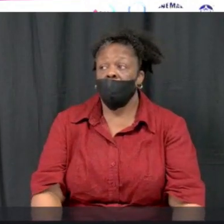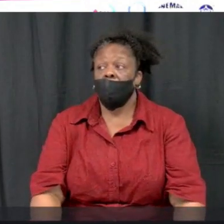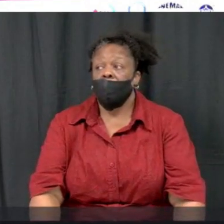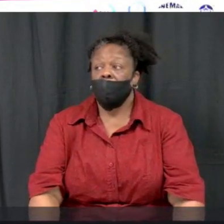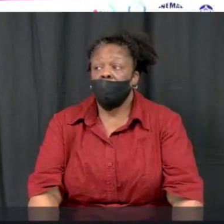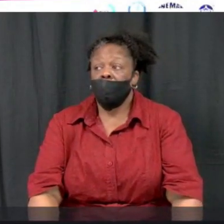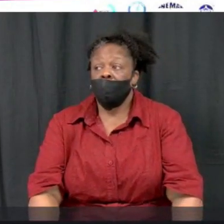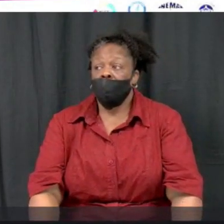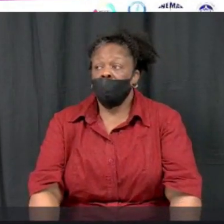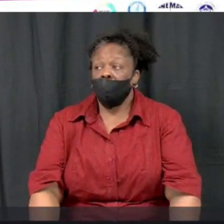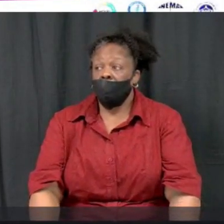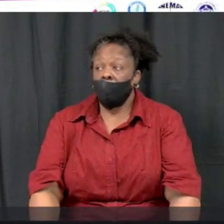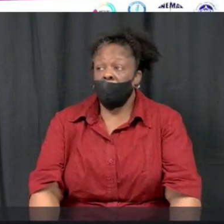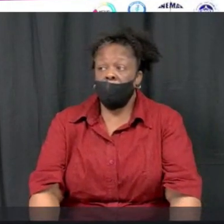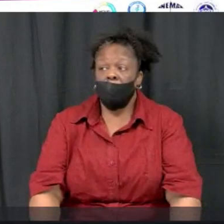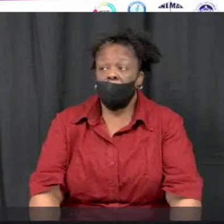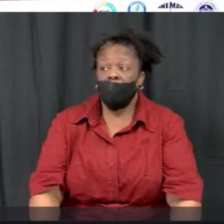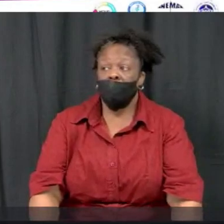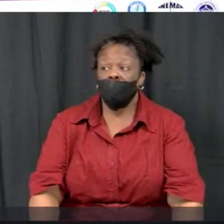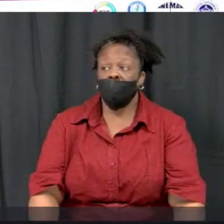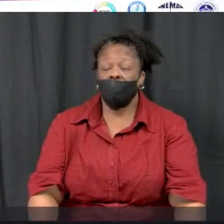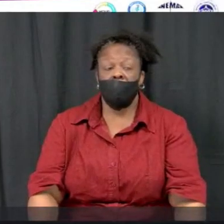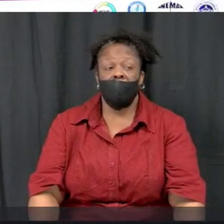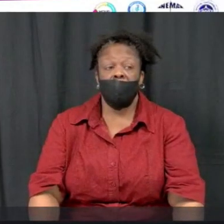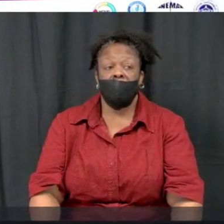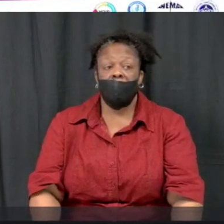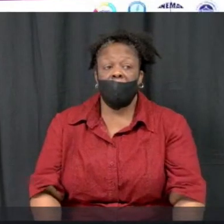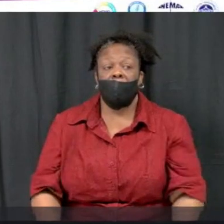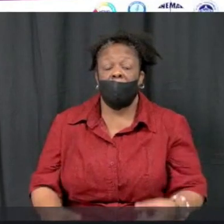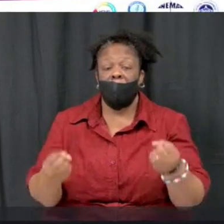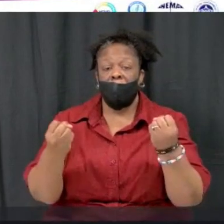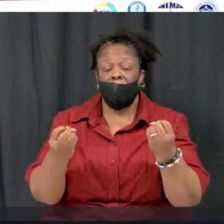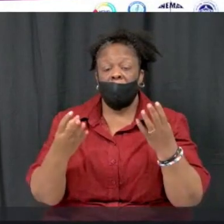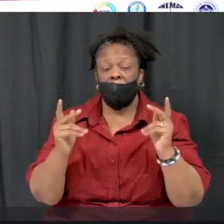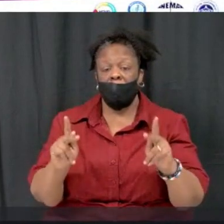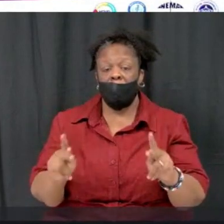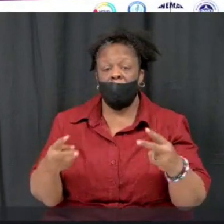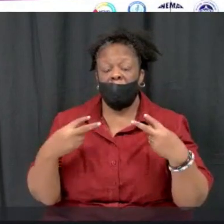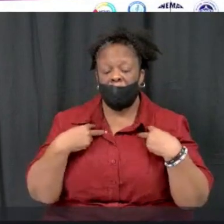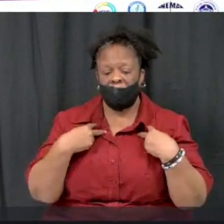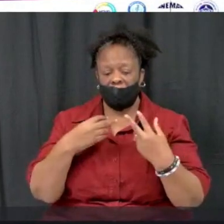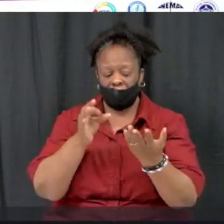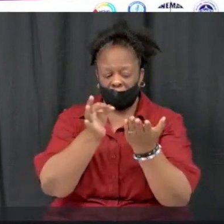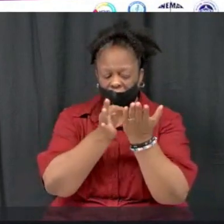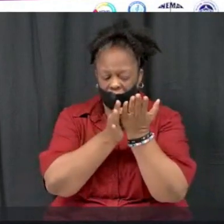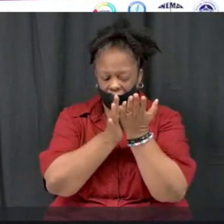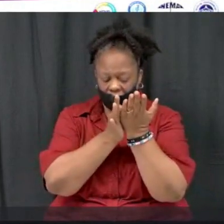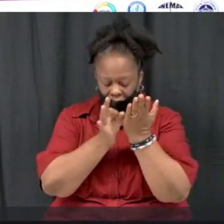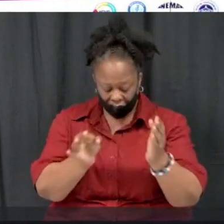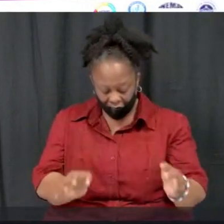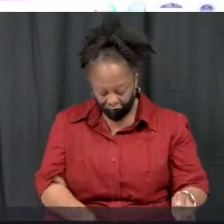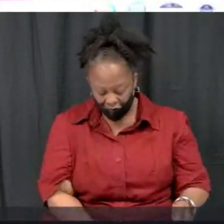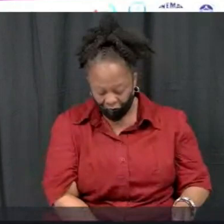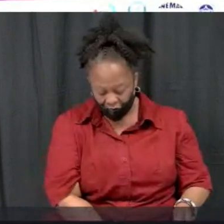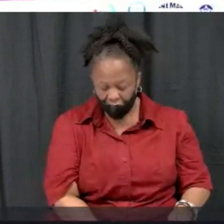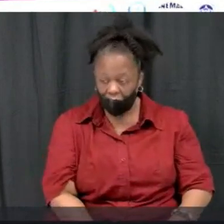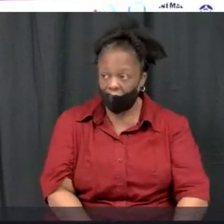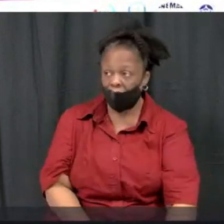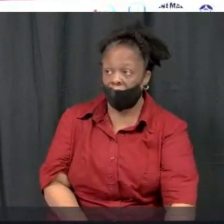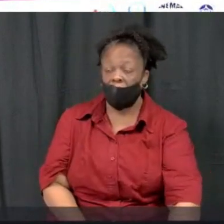take the birth control pill, they're prevalent to get clots. The same Moderna makes birth